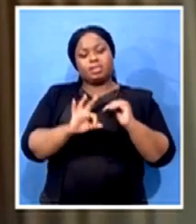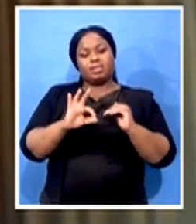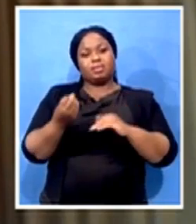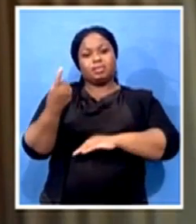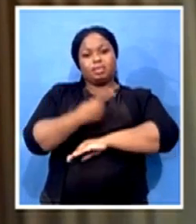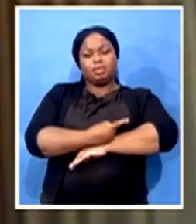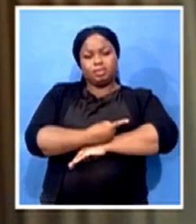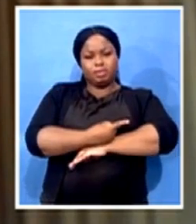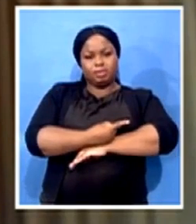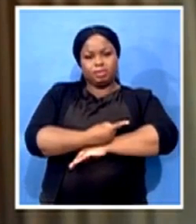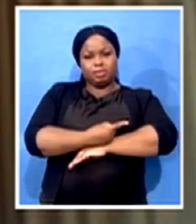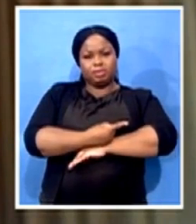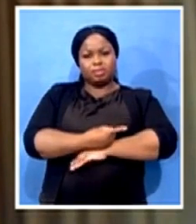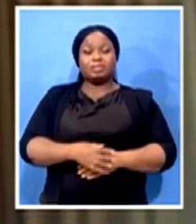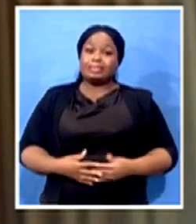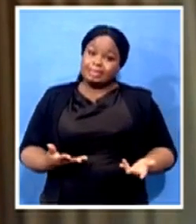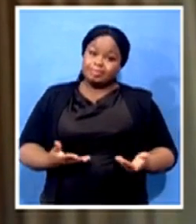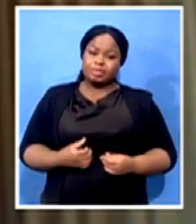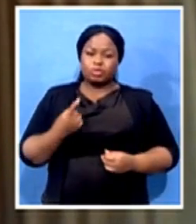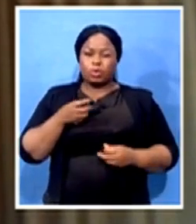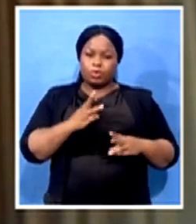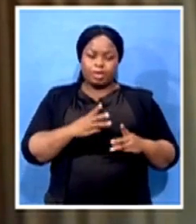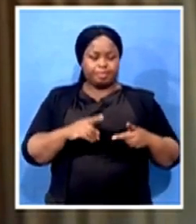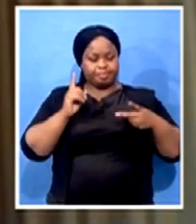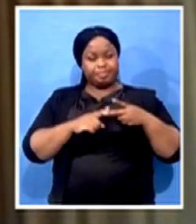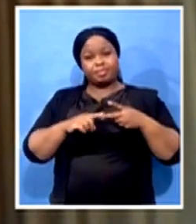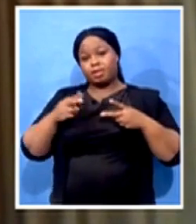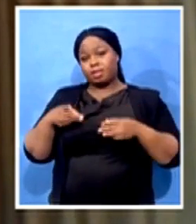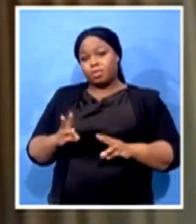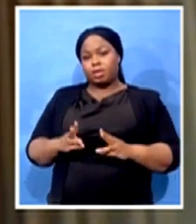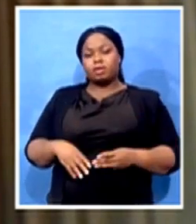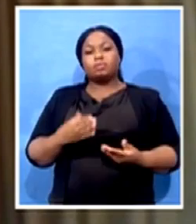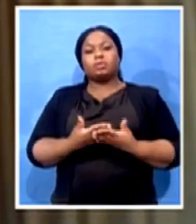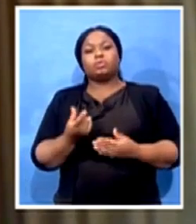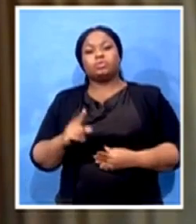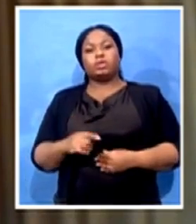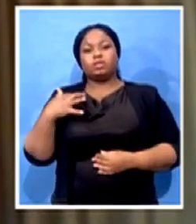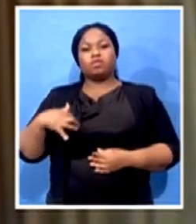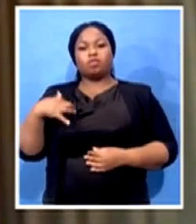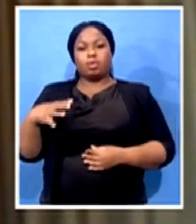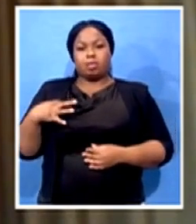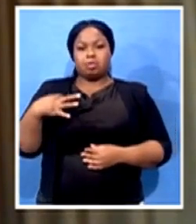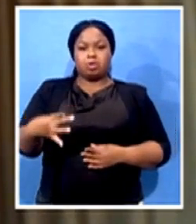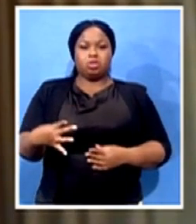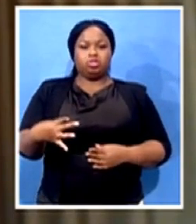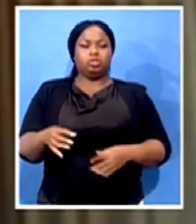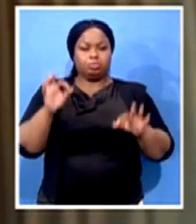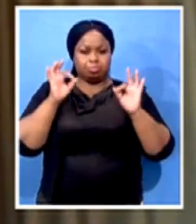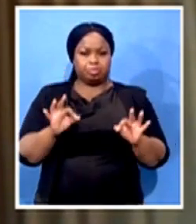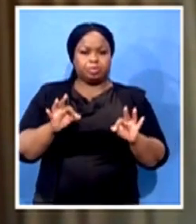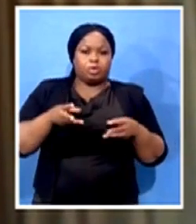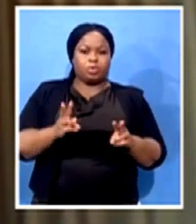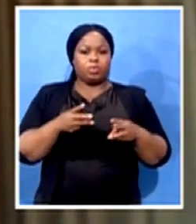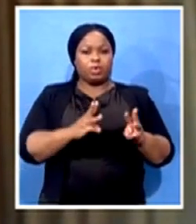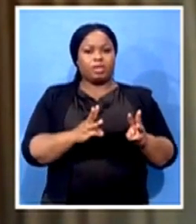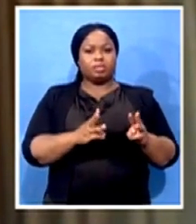one way. The other way is that you can also do a formal application through the official channels and do a formal application where you have to set out